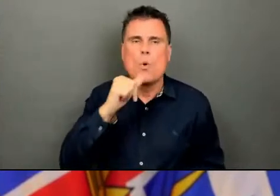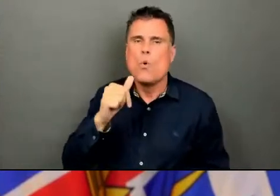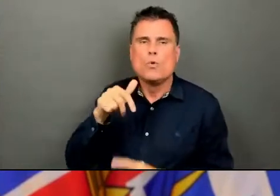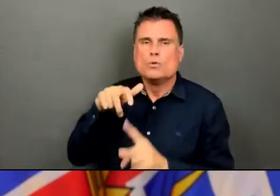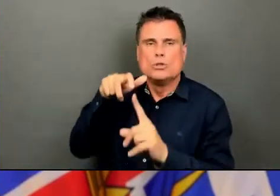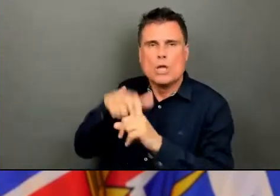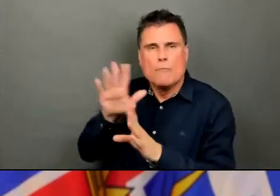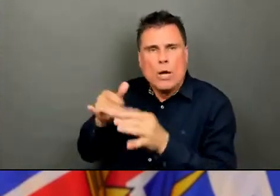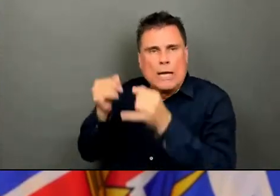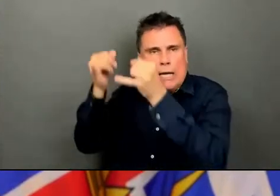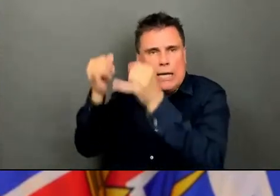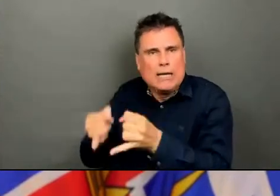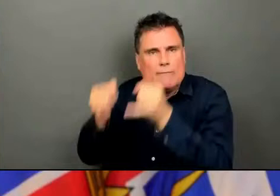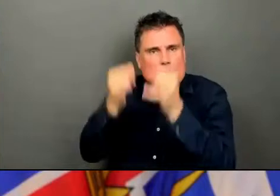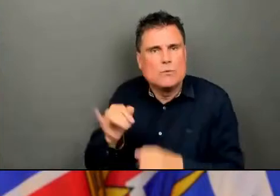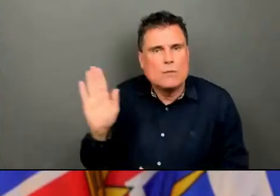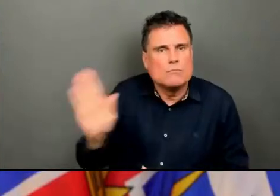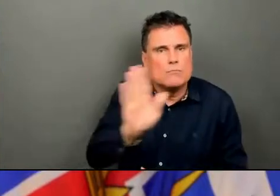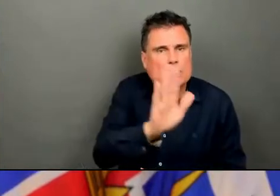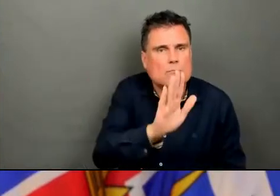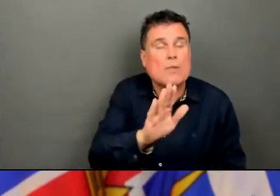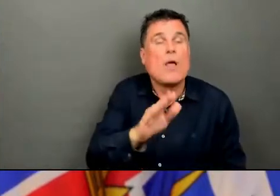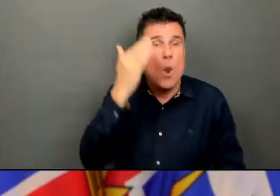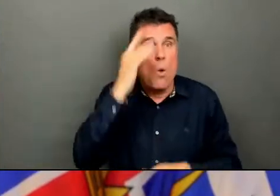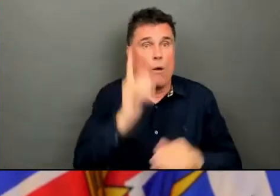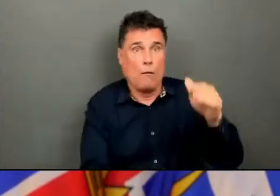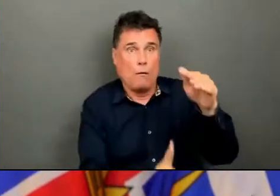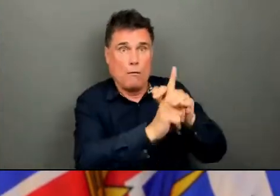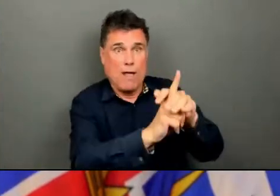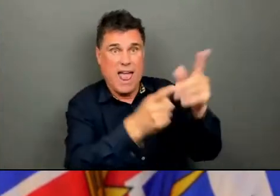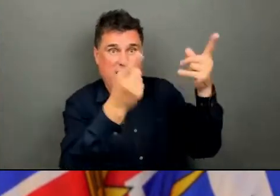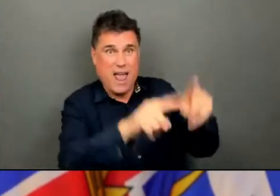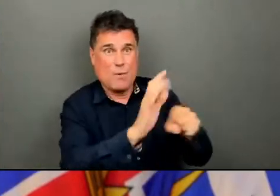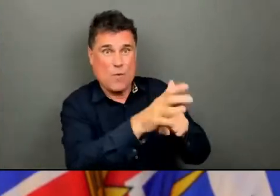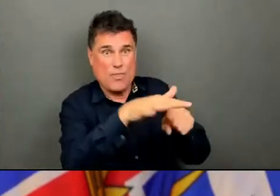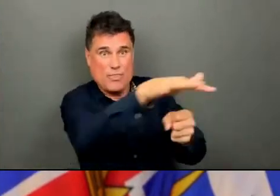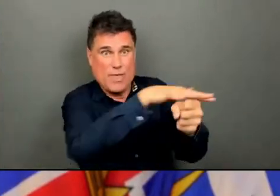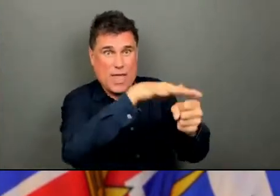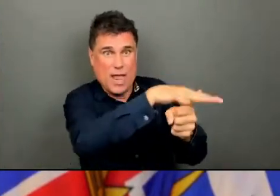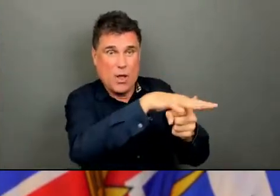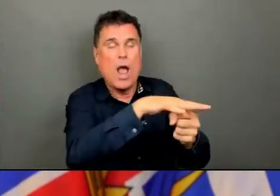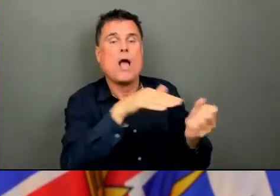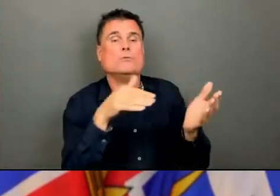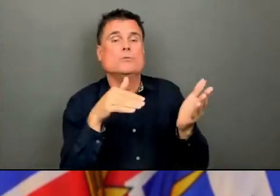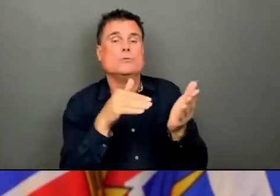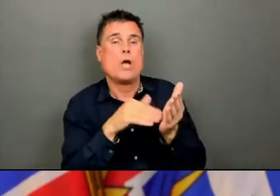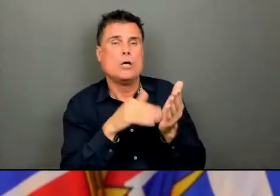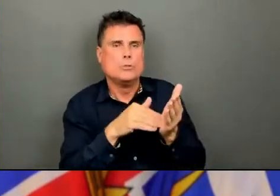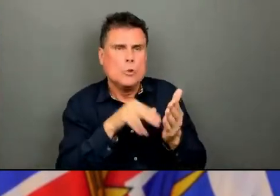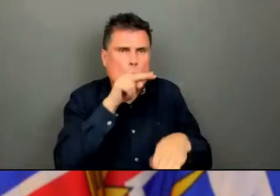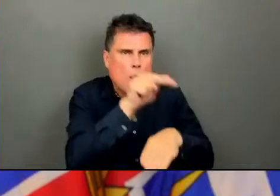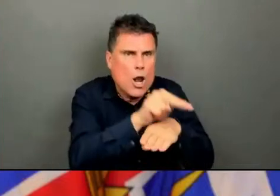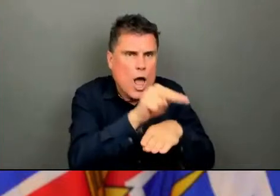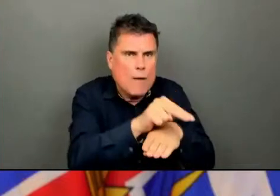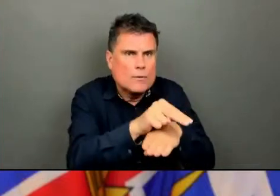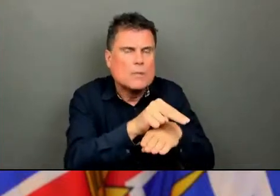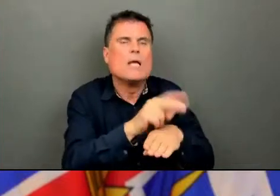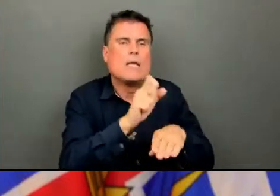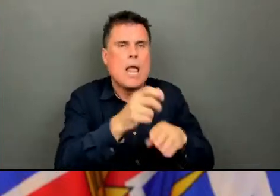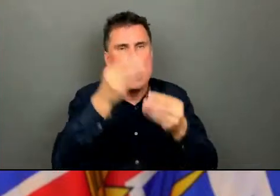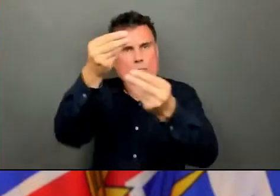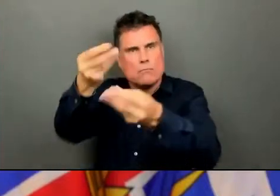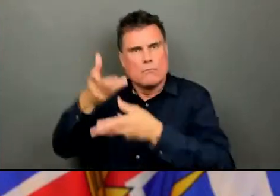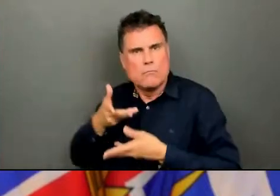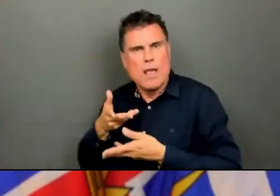and the individual clinician looking after somebody will be able to say, I can tell you what percentage of our cases